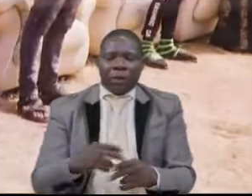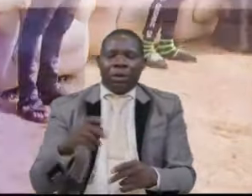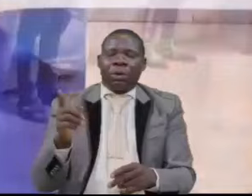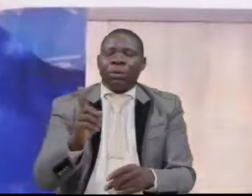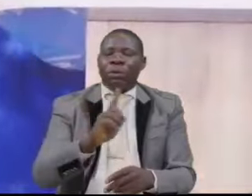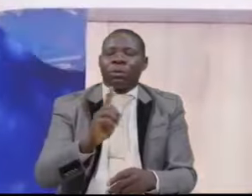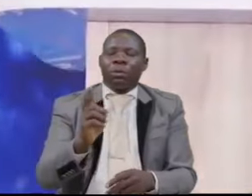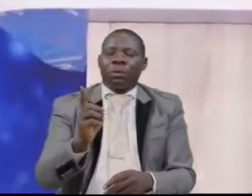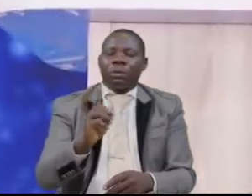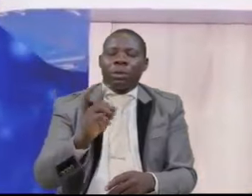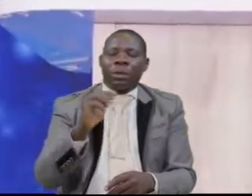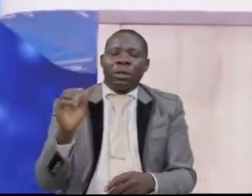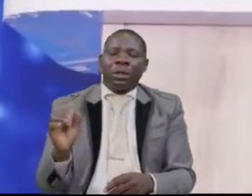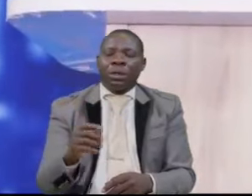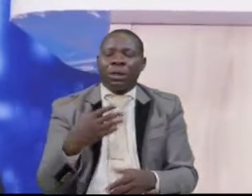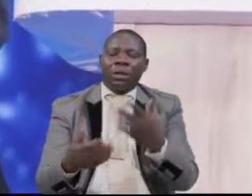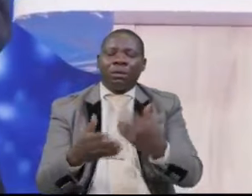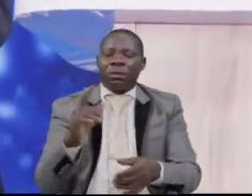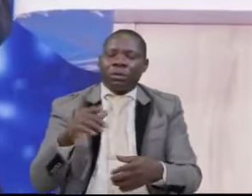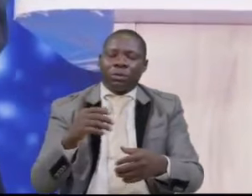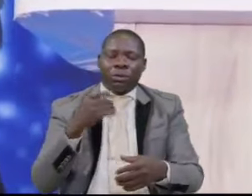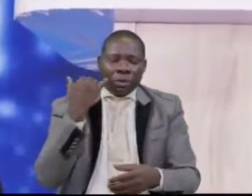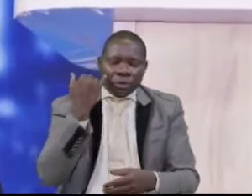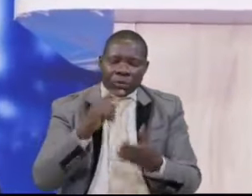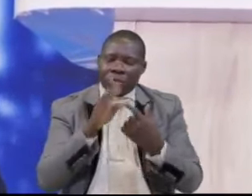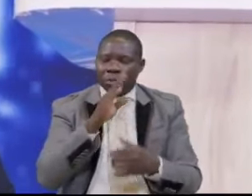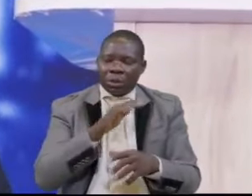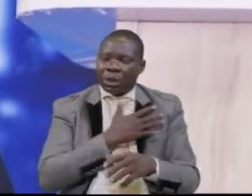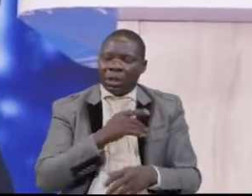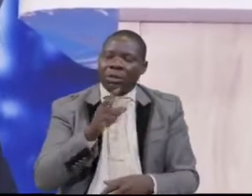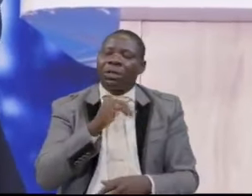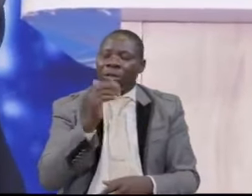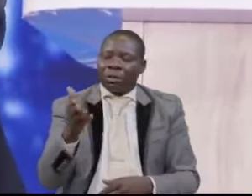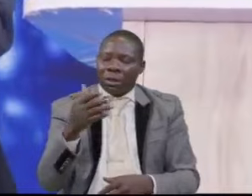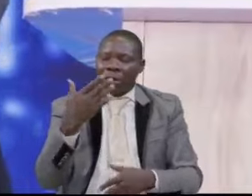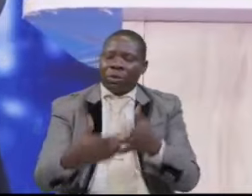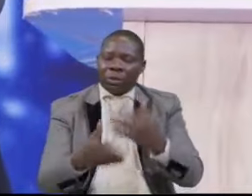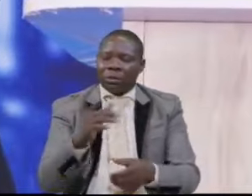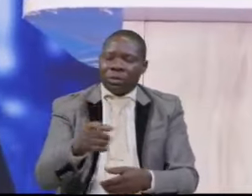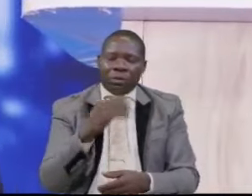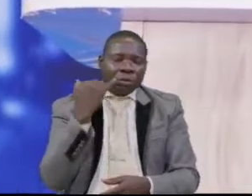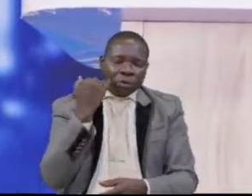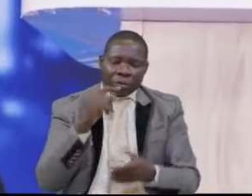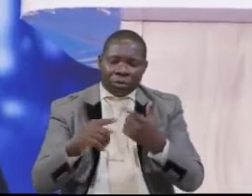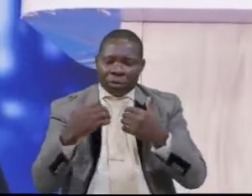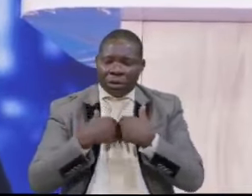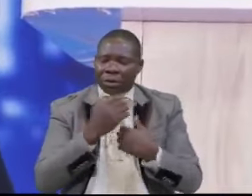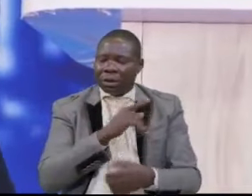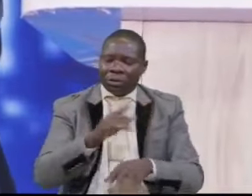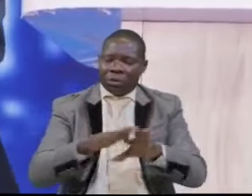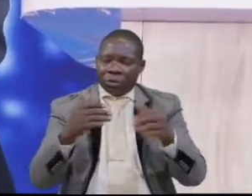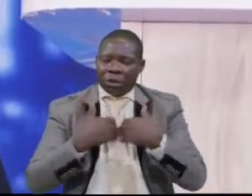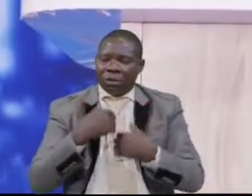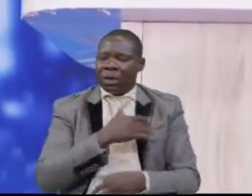been, but you are not there. Whatever you should have got, but you have not got it. Whatever you should have